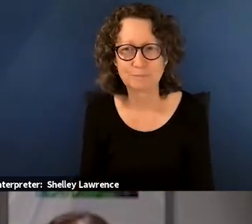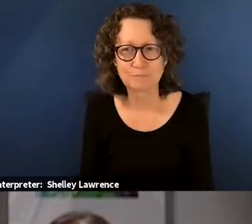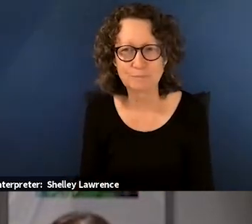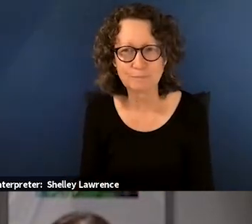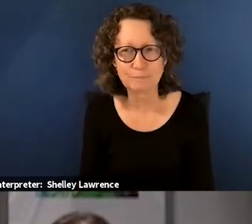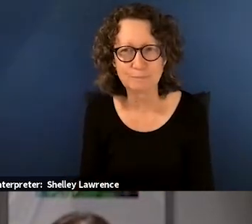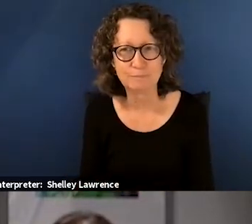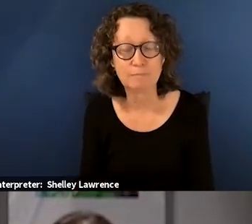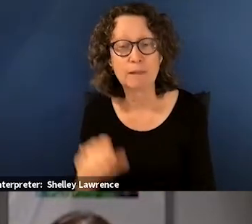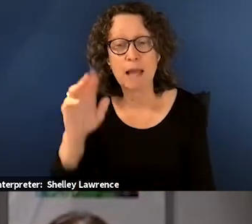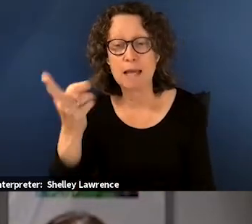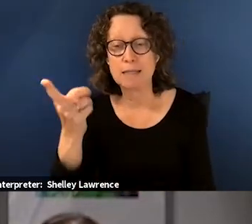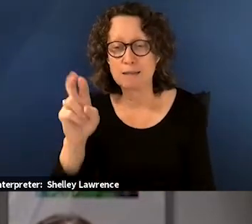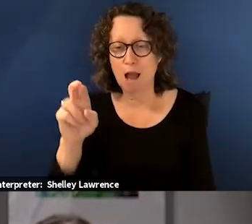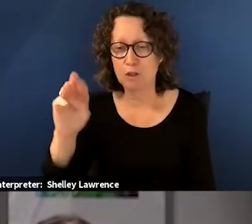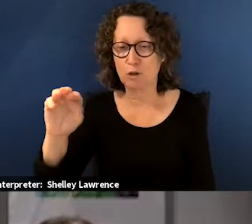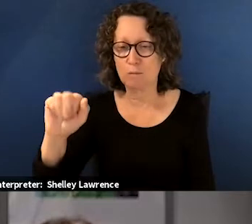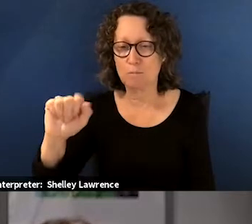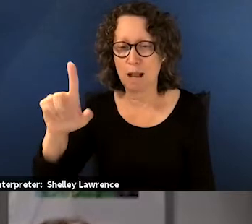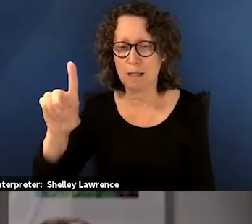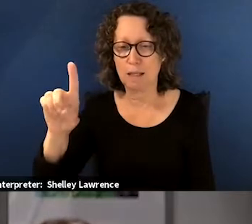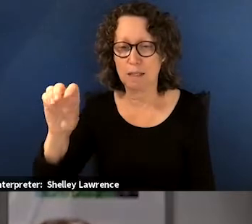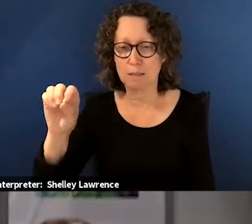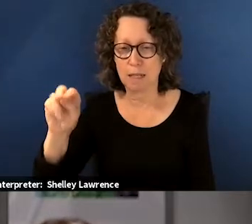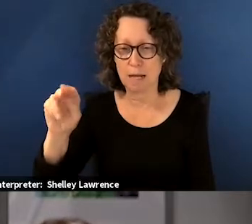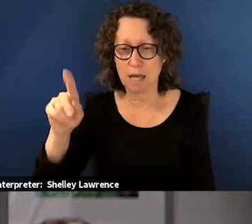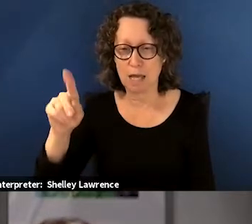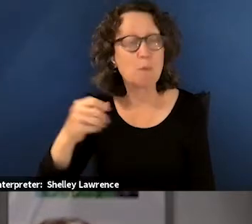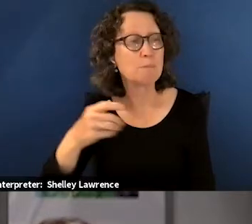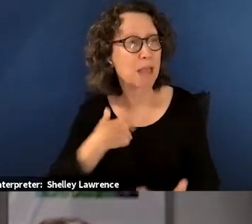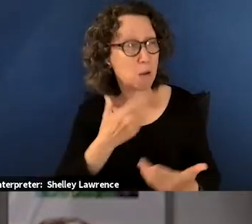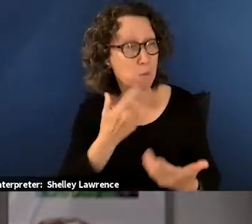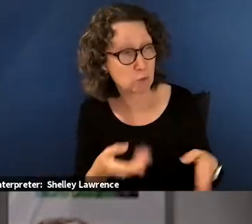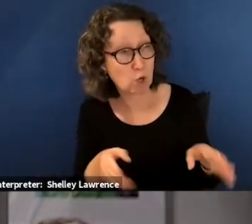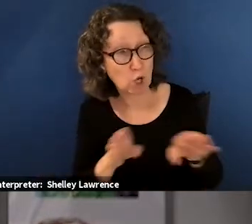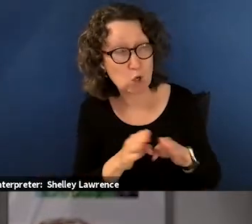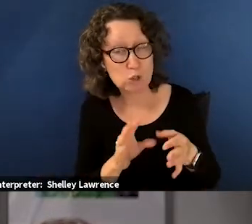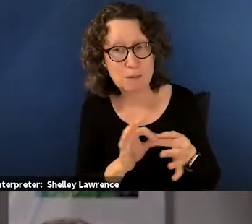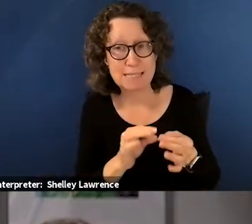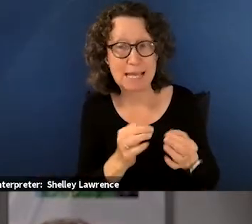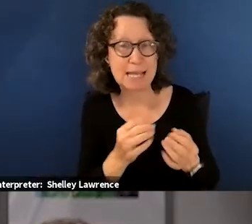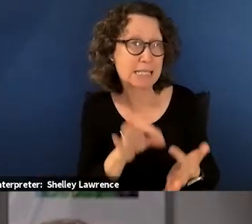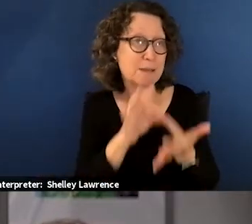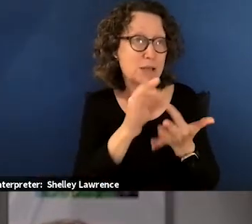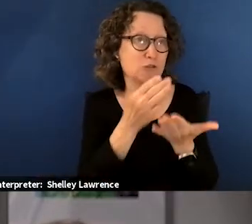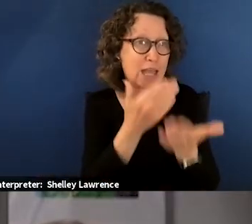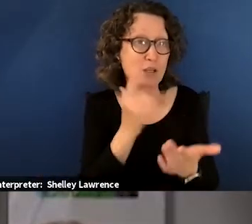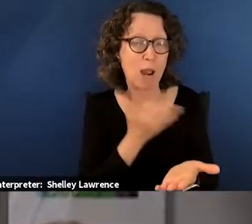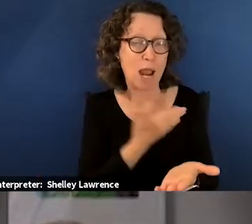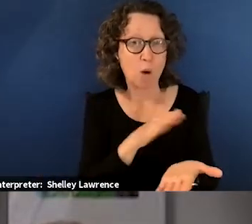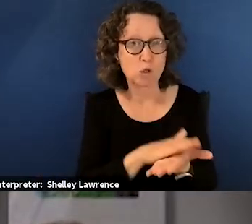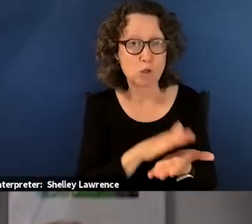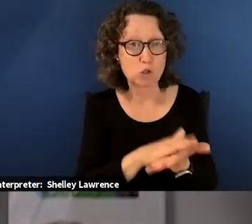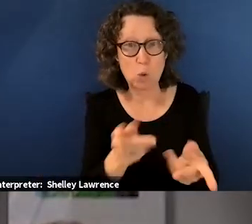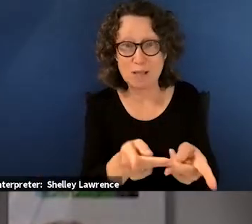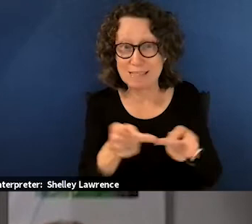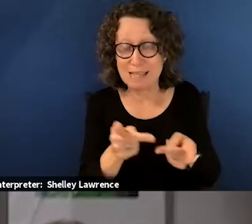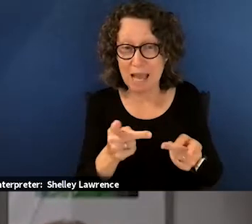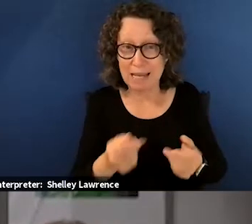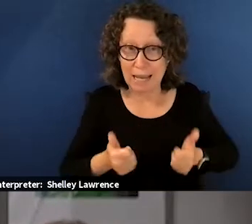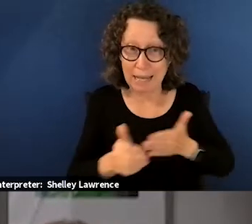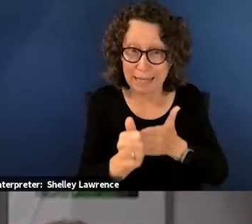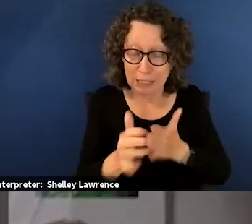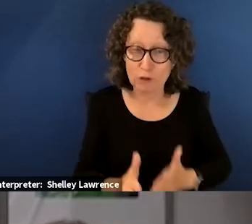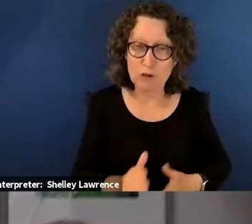Oh, yes, please, Dr. Maldonado. I just want to close by saying a special thank you to our school site leaders, our principals, our